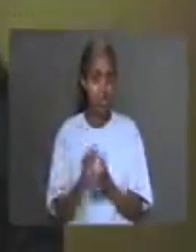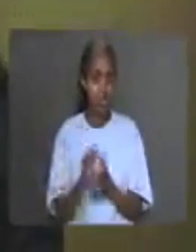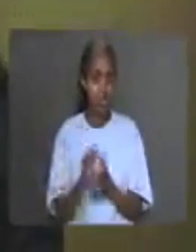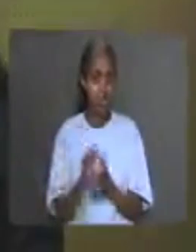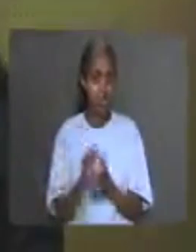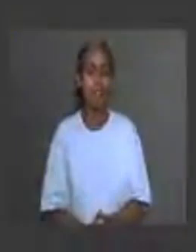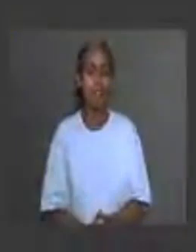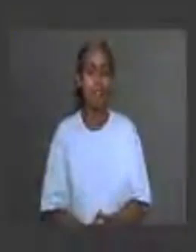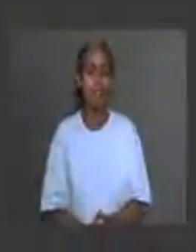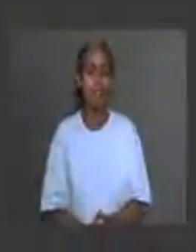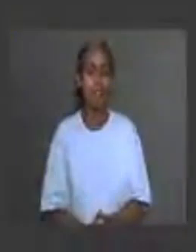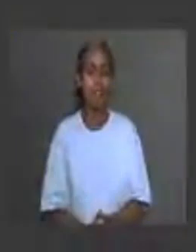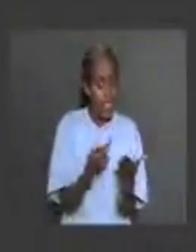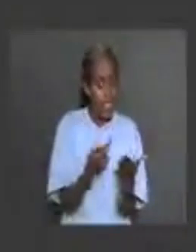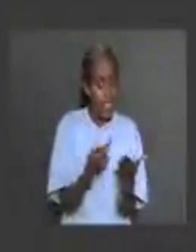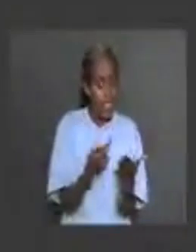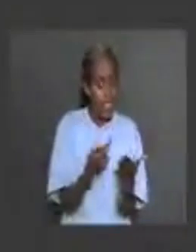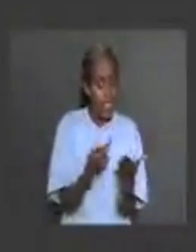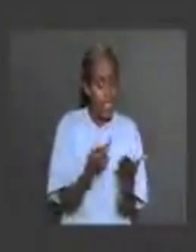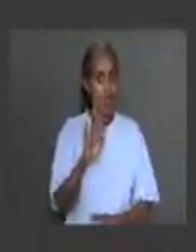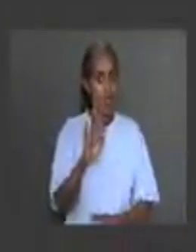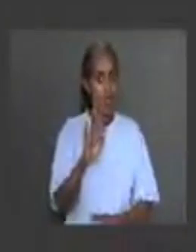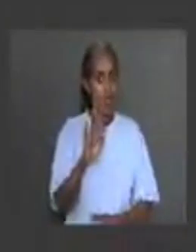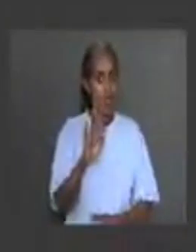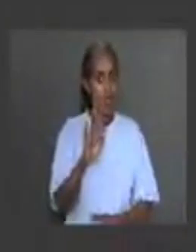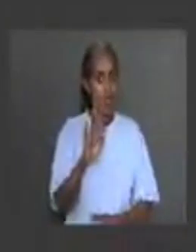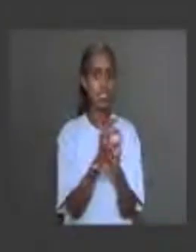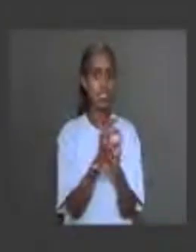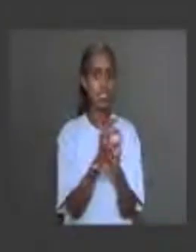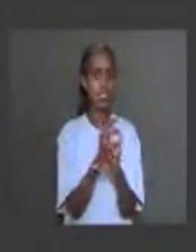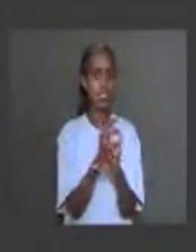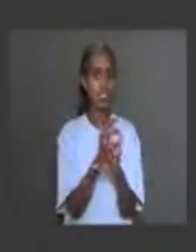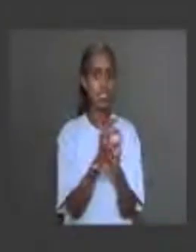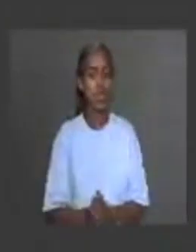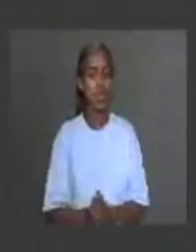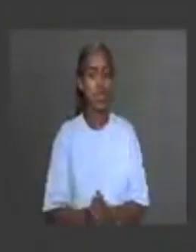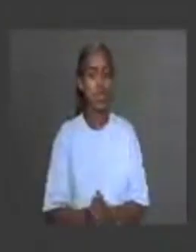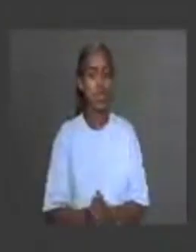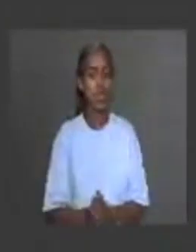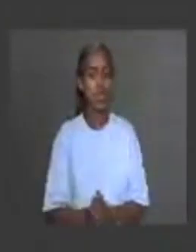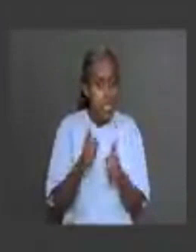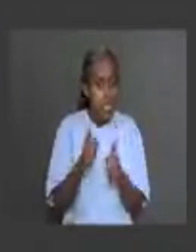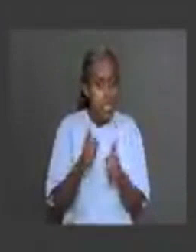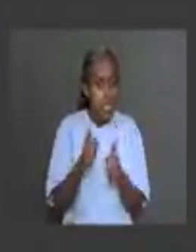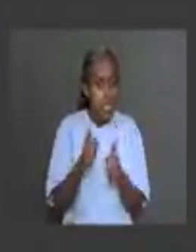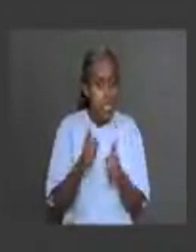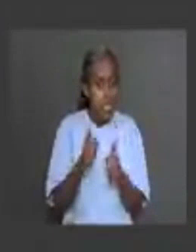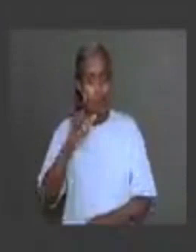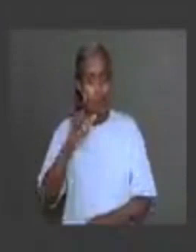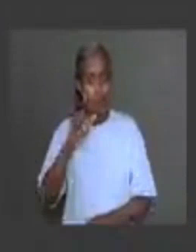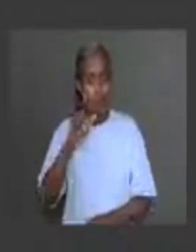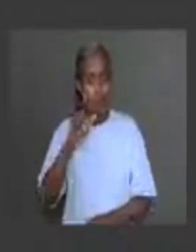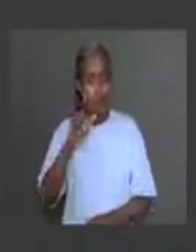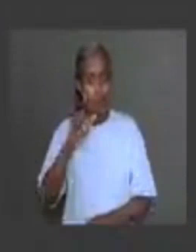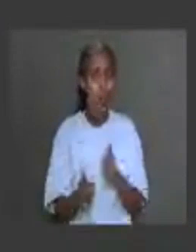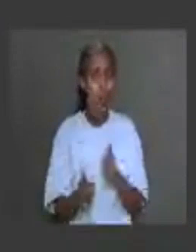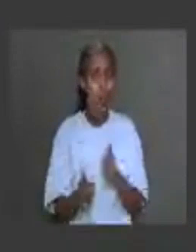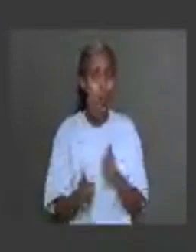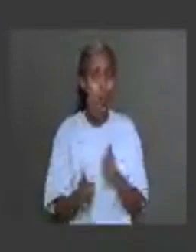Here are 4 functions. Which are polynomials? Which are